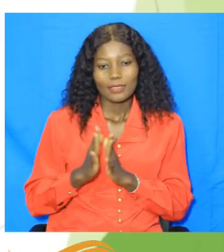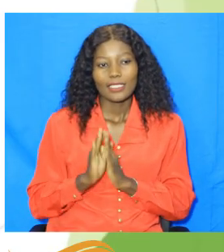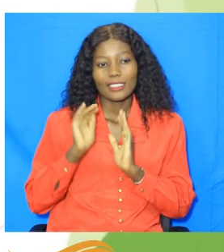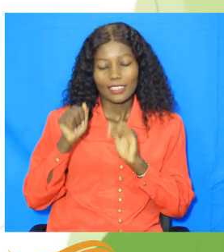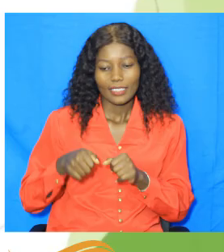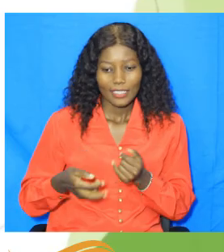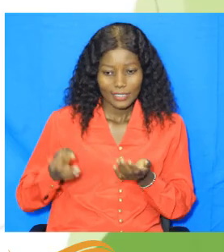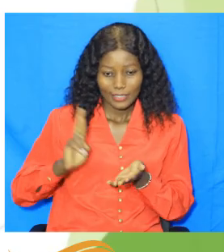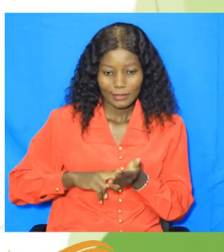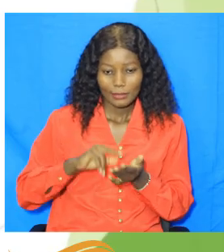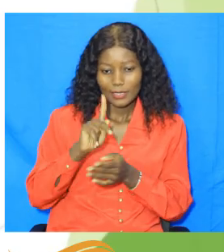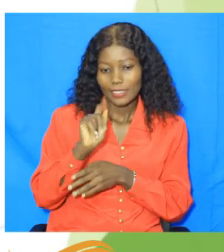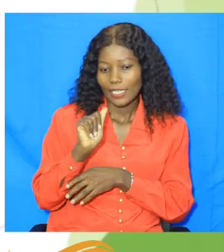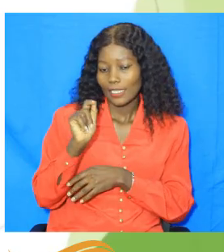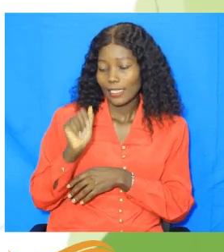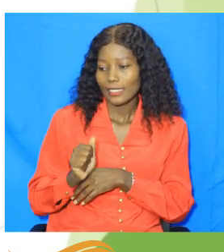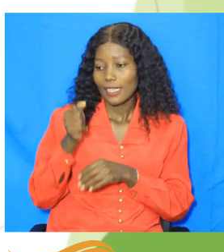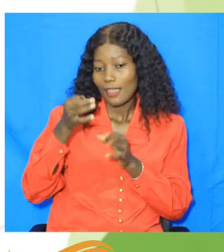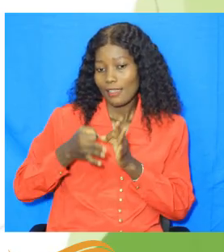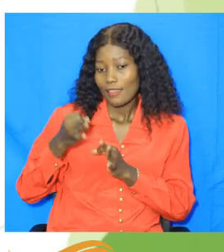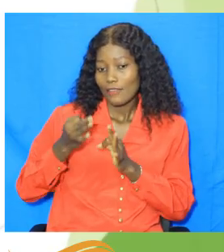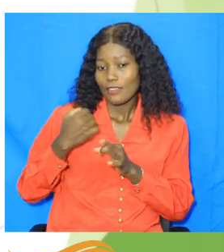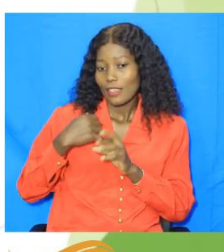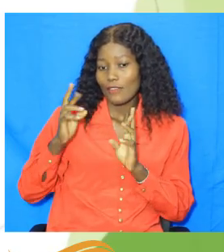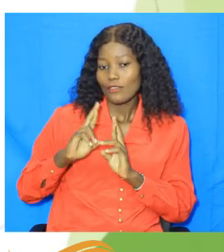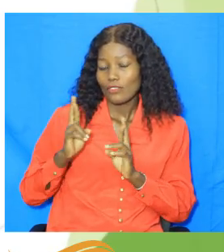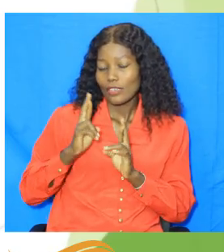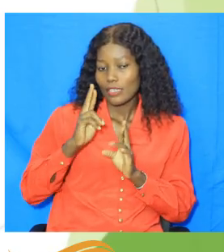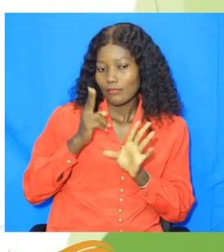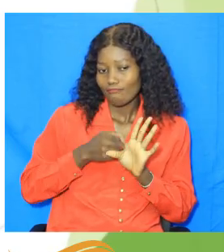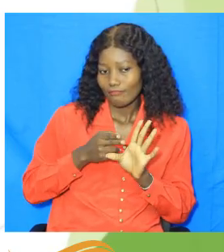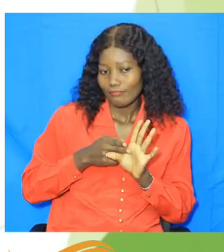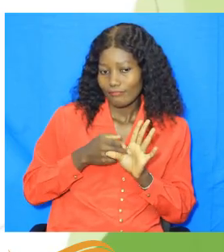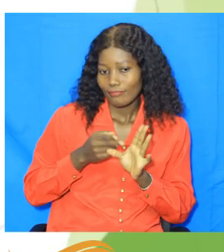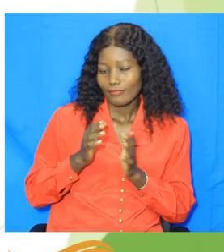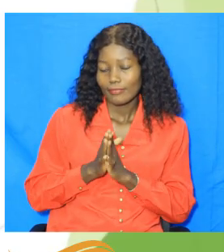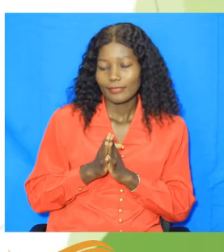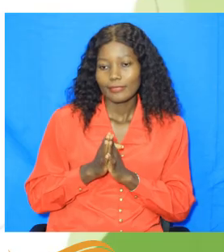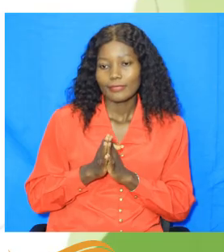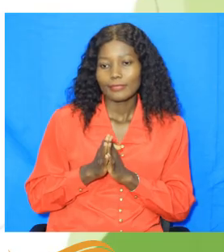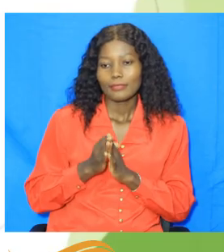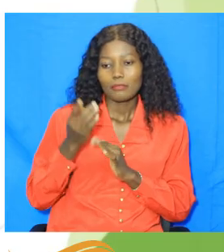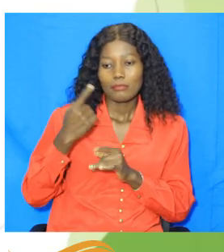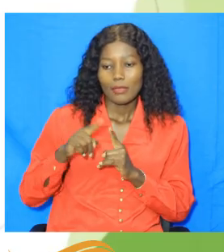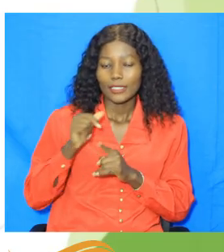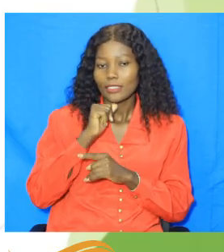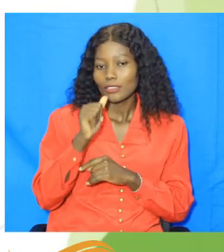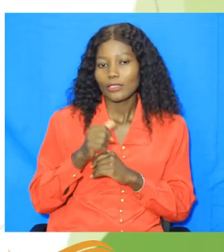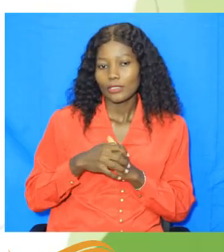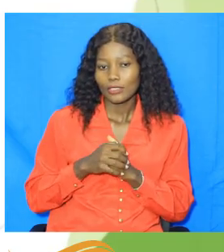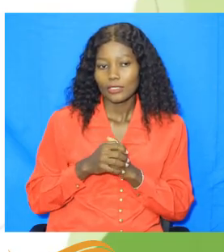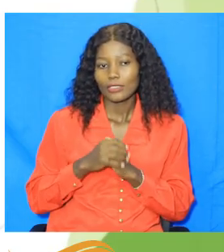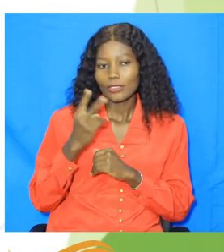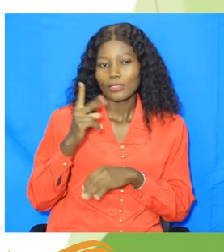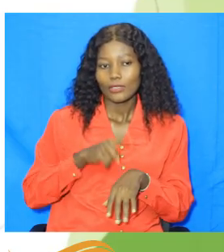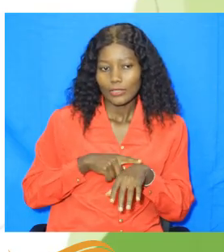repeat a kata if they have already performed the 5, but not